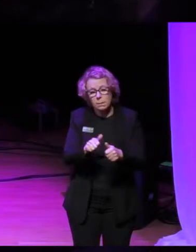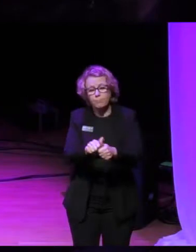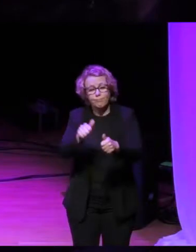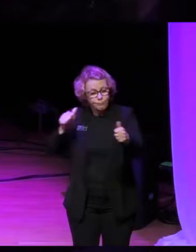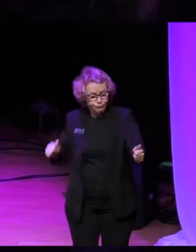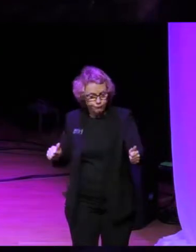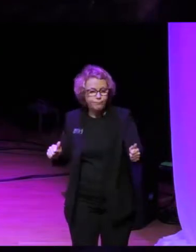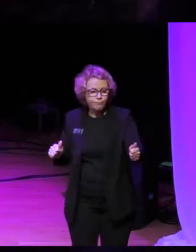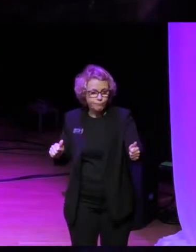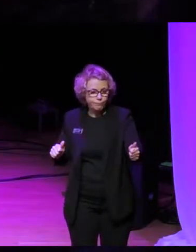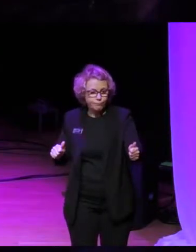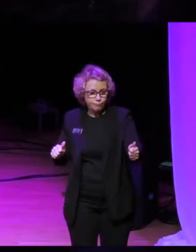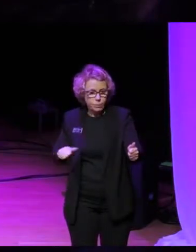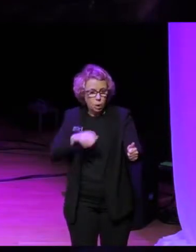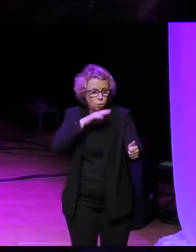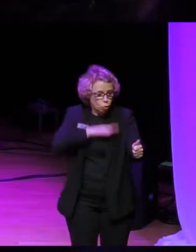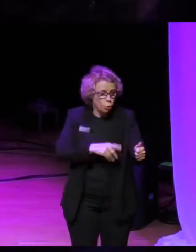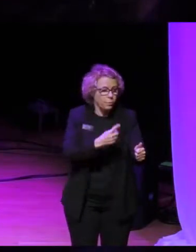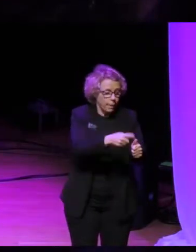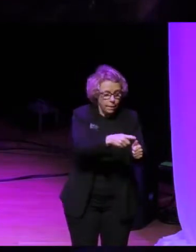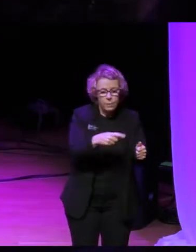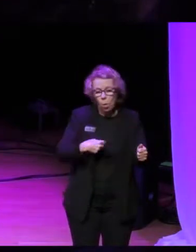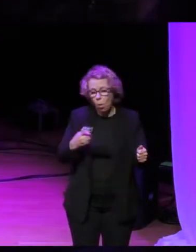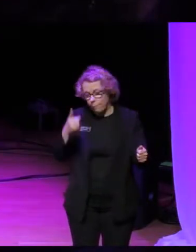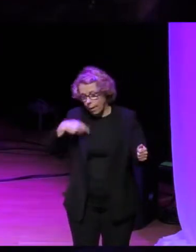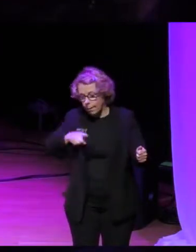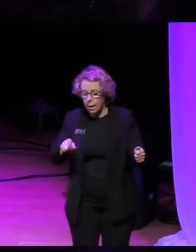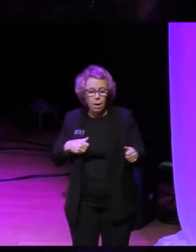daughter from their custody.